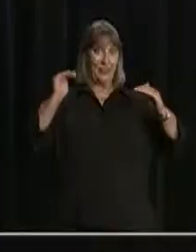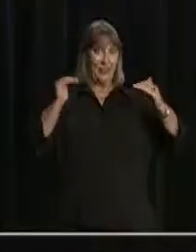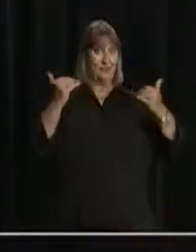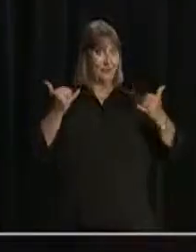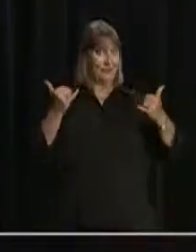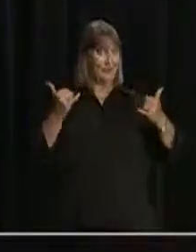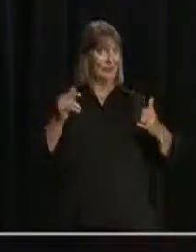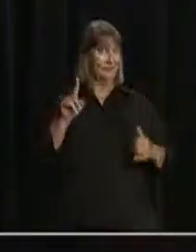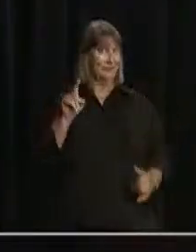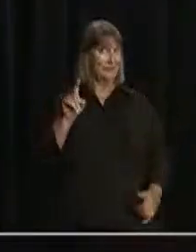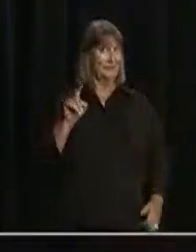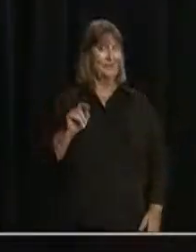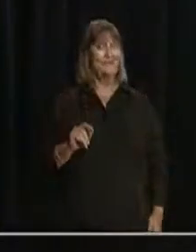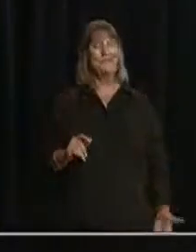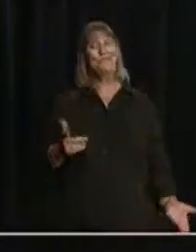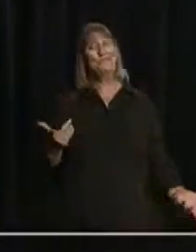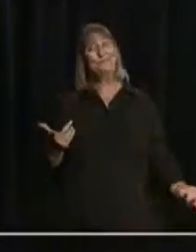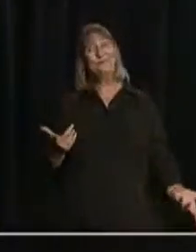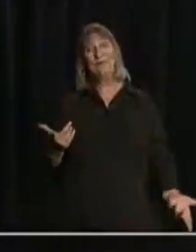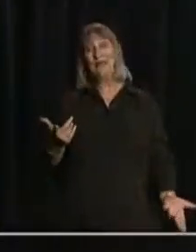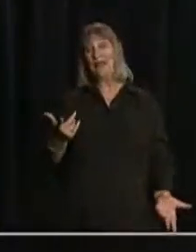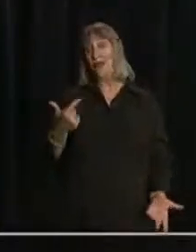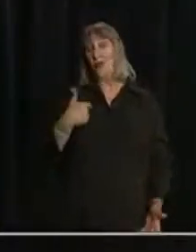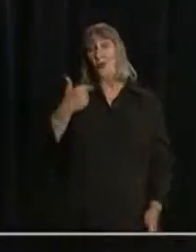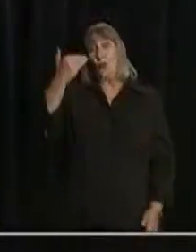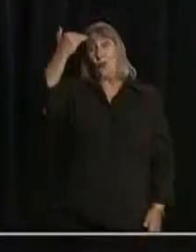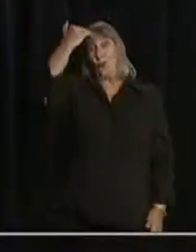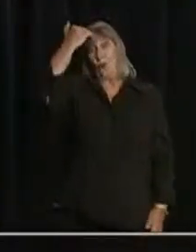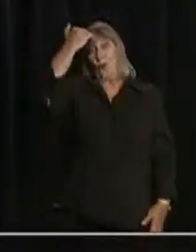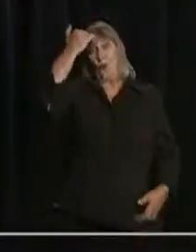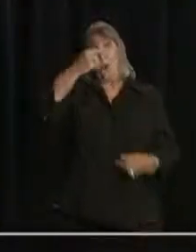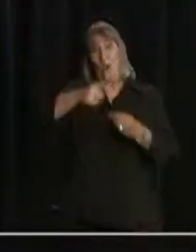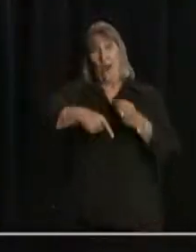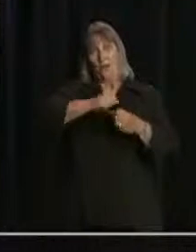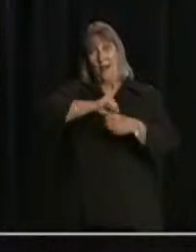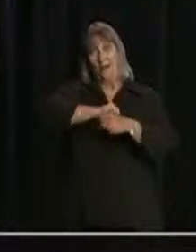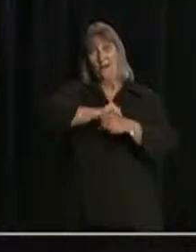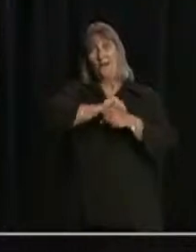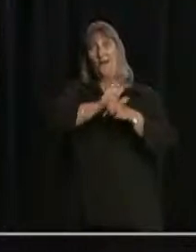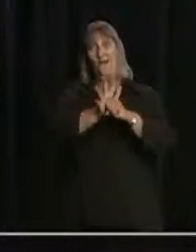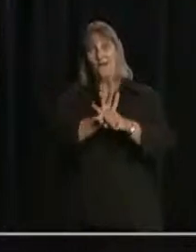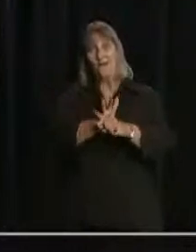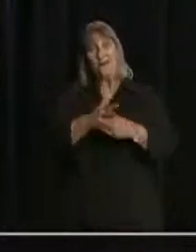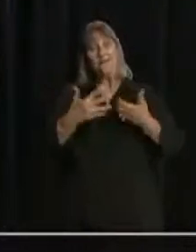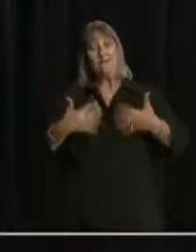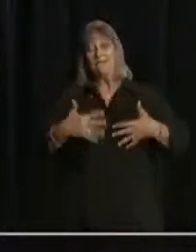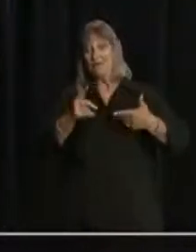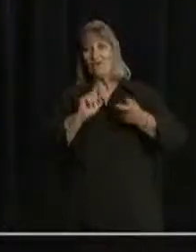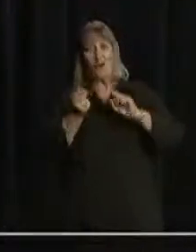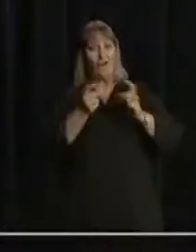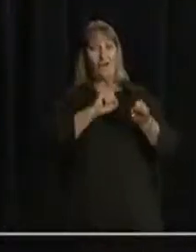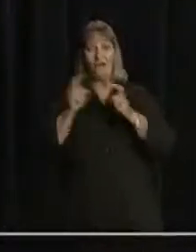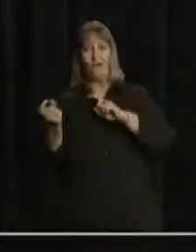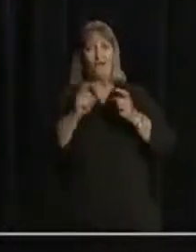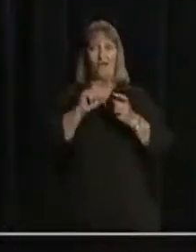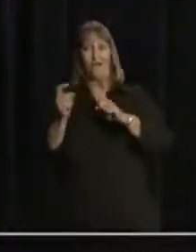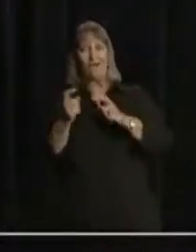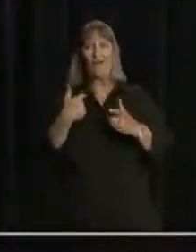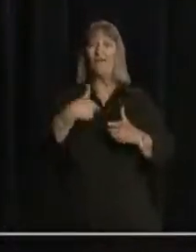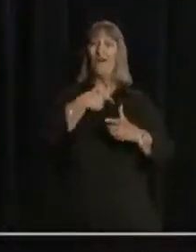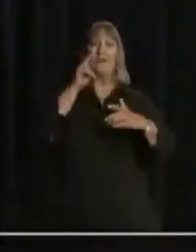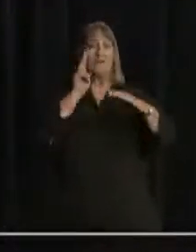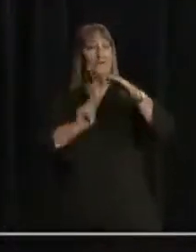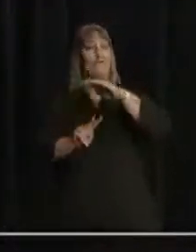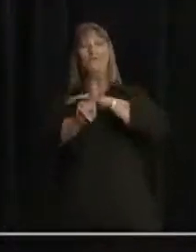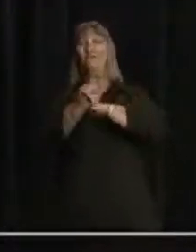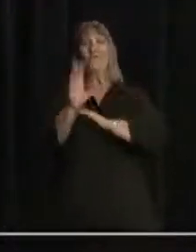One thing we know about this virus is that it keeps us on our toes. And so it would be unwise for us to forecast or